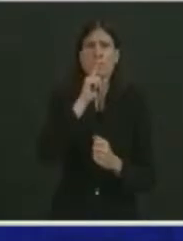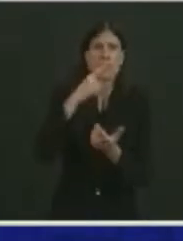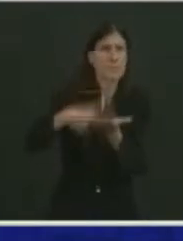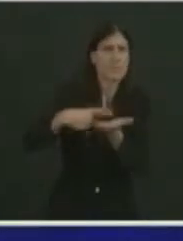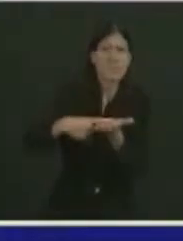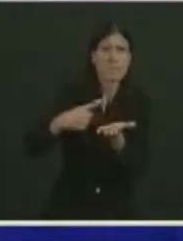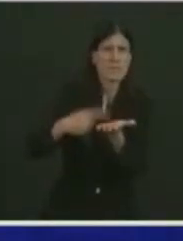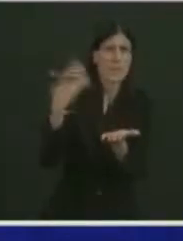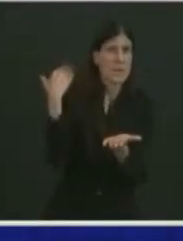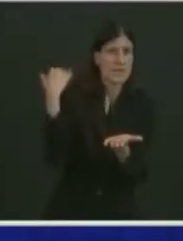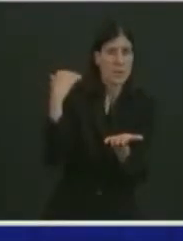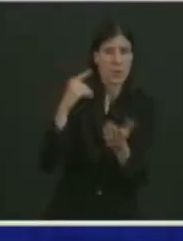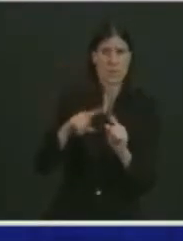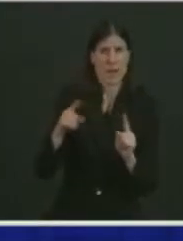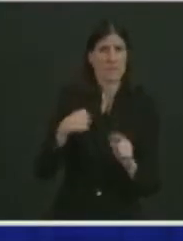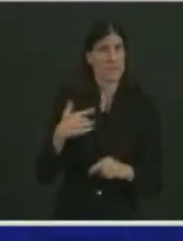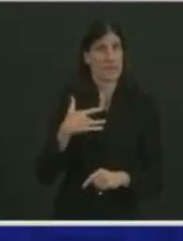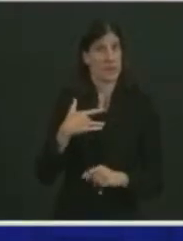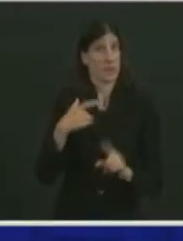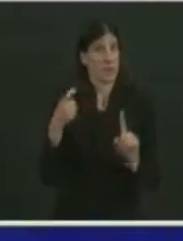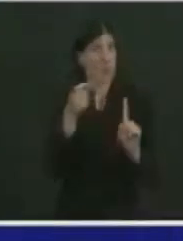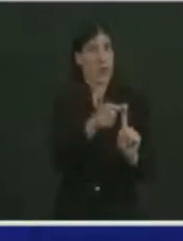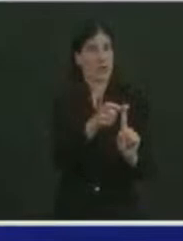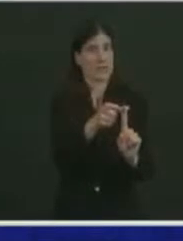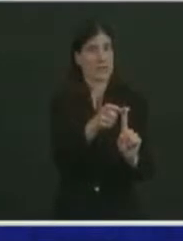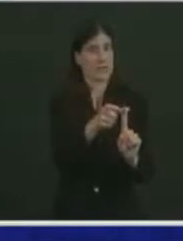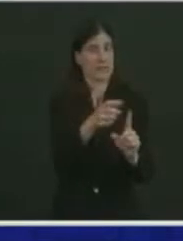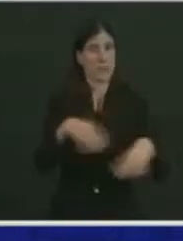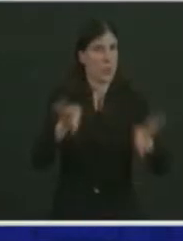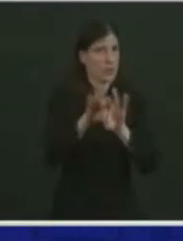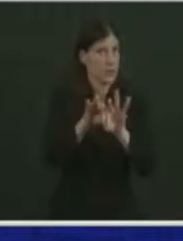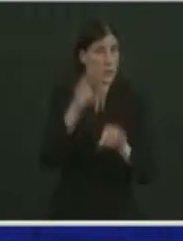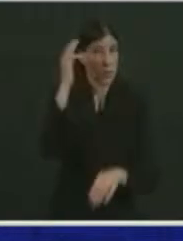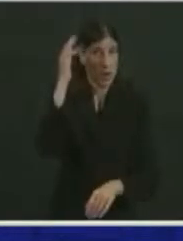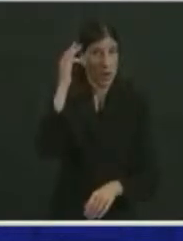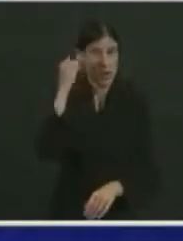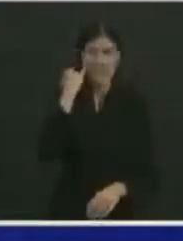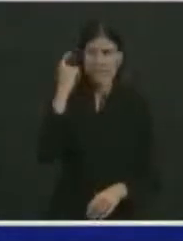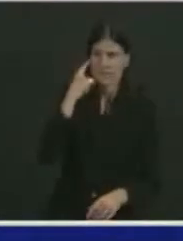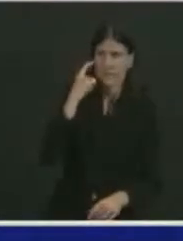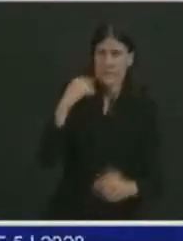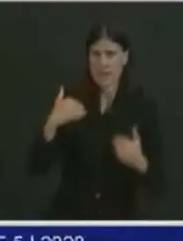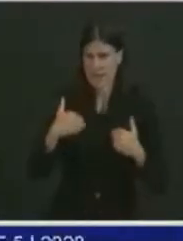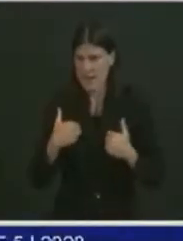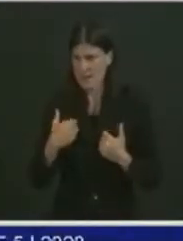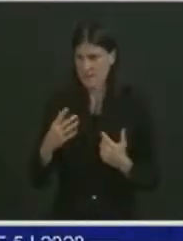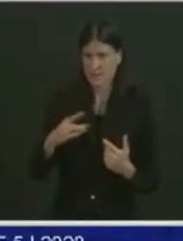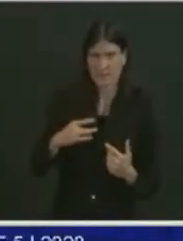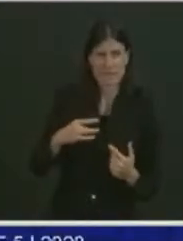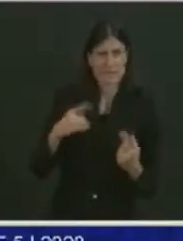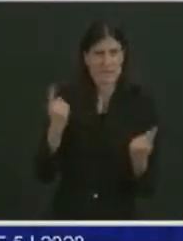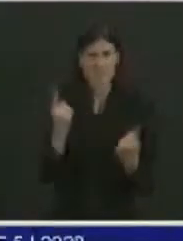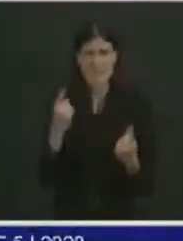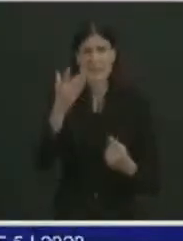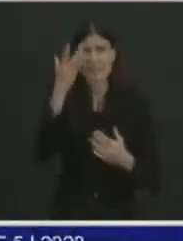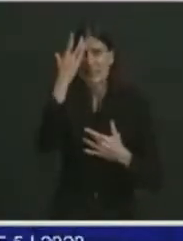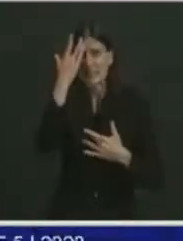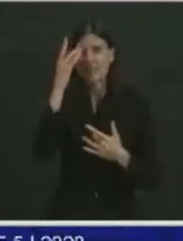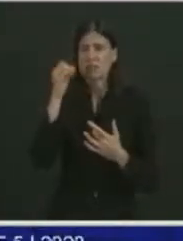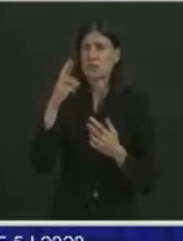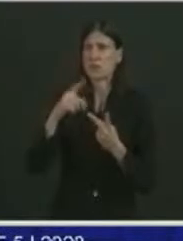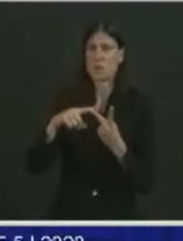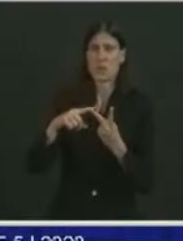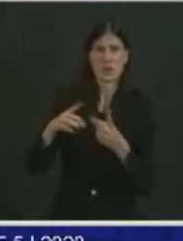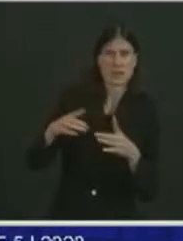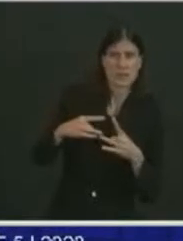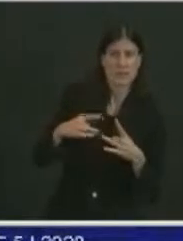Quarantining is a fancy way of saying staying at home. Stay at home if you're sick. So I want to